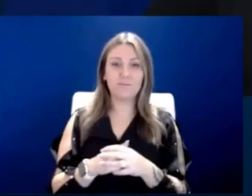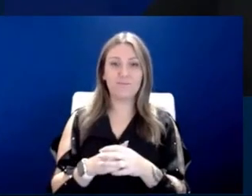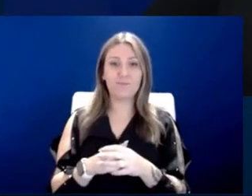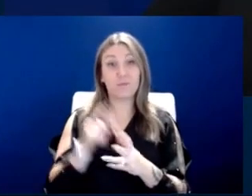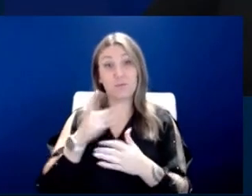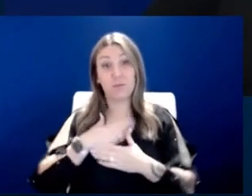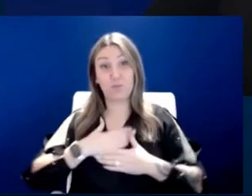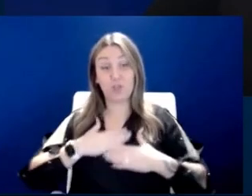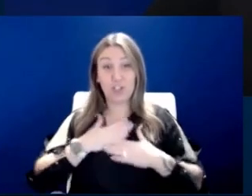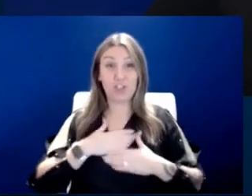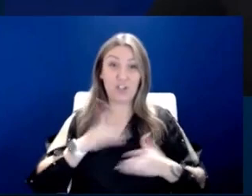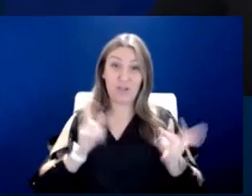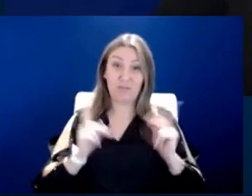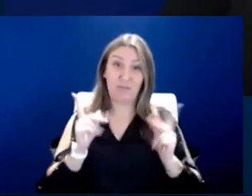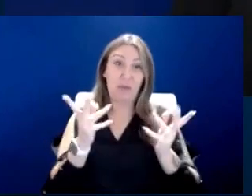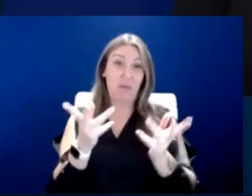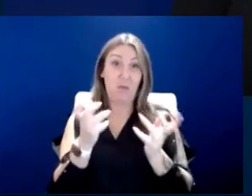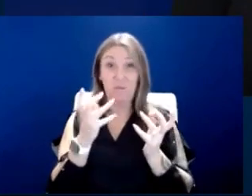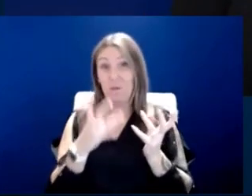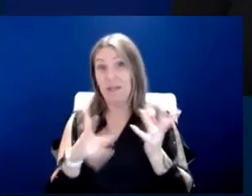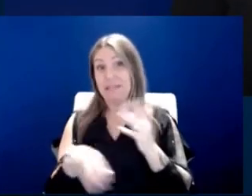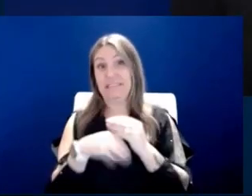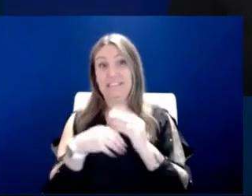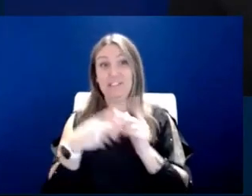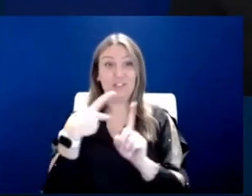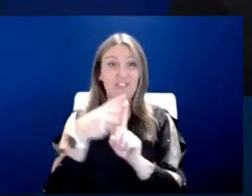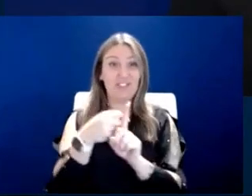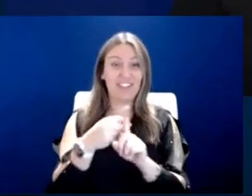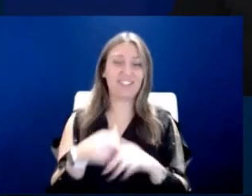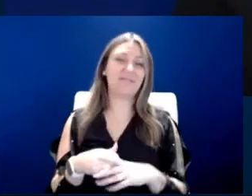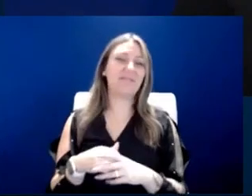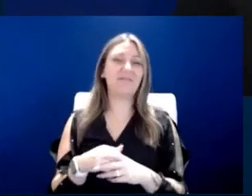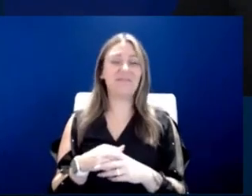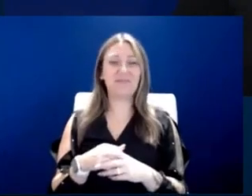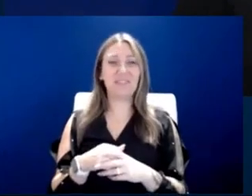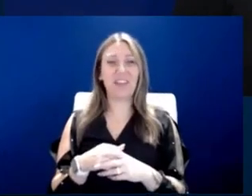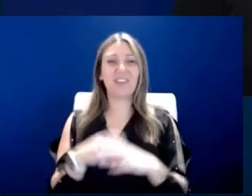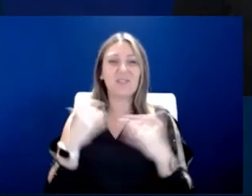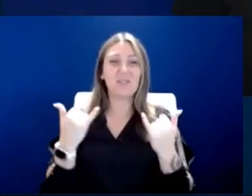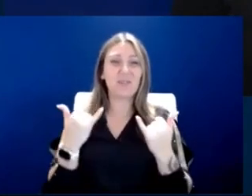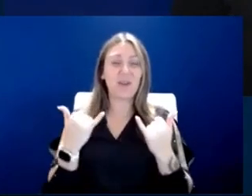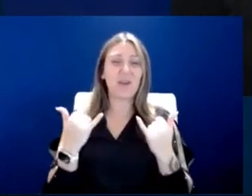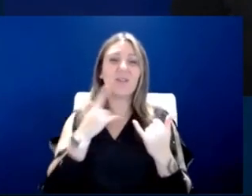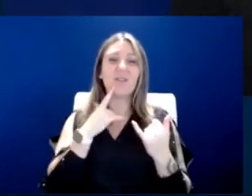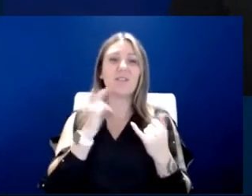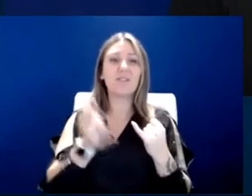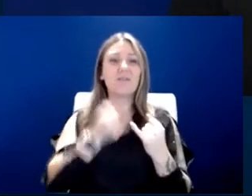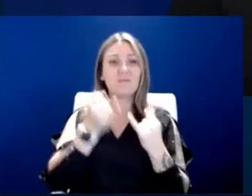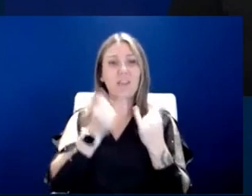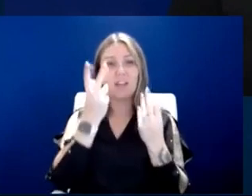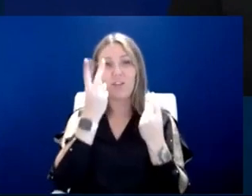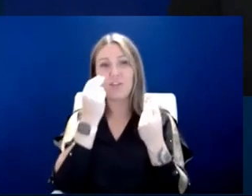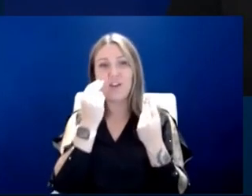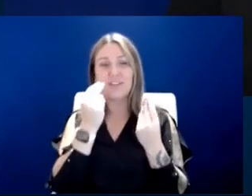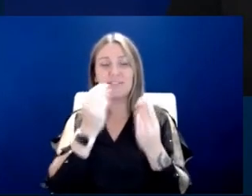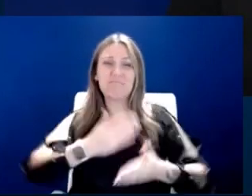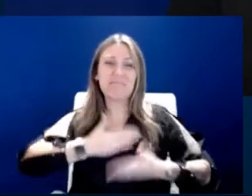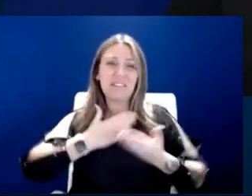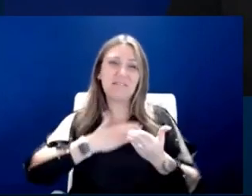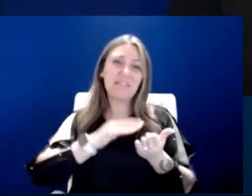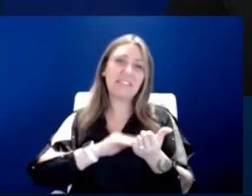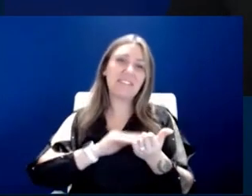more shots. Absolutely. We're trying to get people to get 1 shot. All right, so we're going to get to our final thoughts. So glad to have Dr. Harrell and Dr. Alm with us this